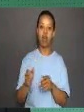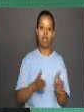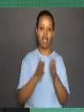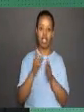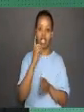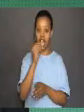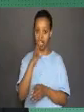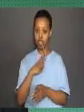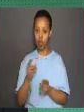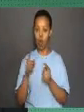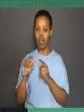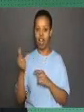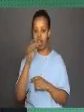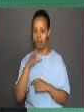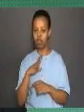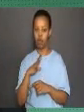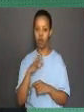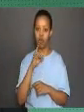one person to another.